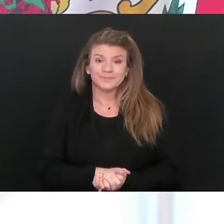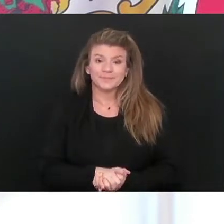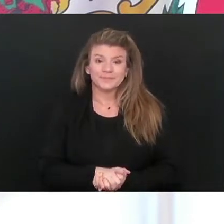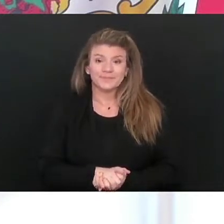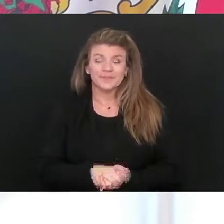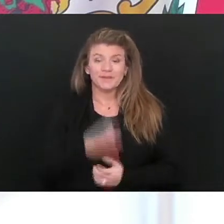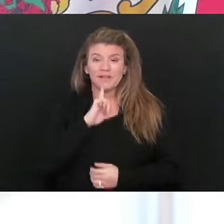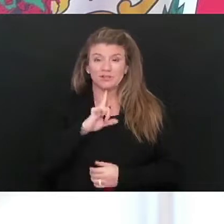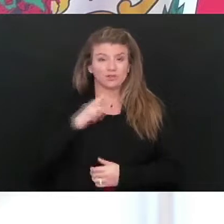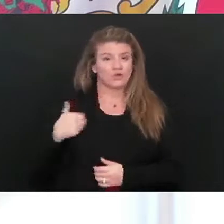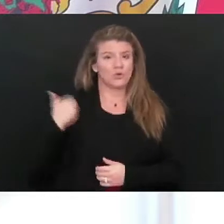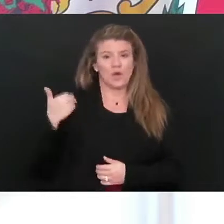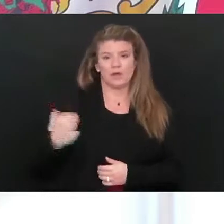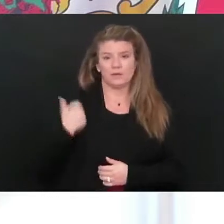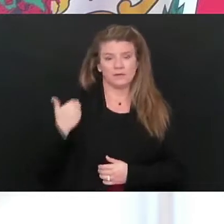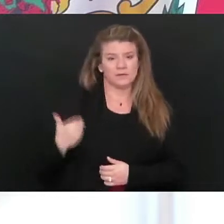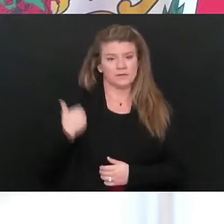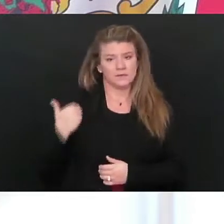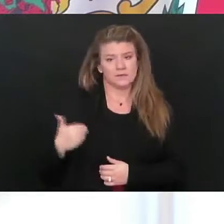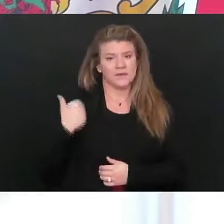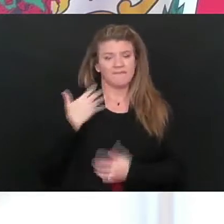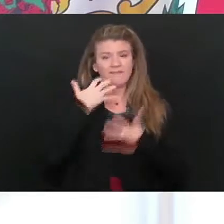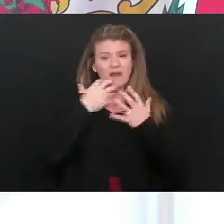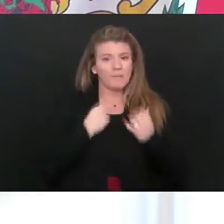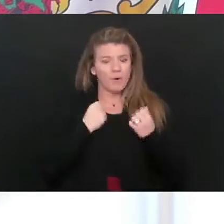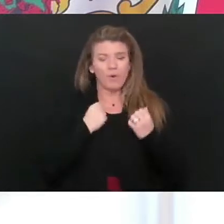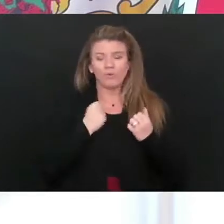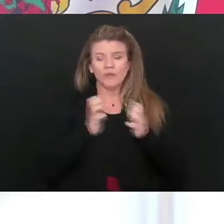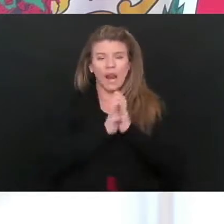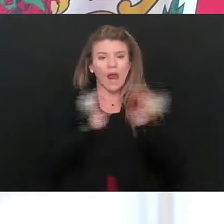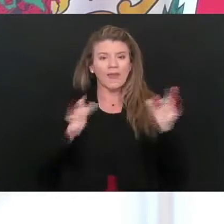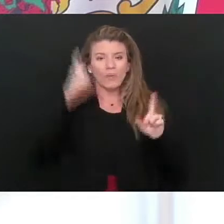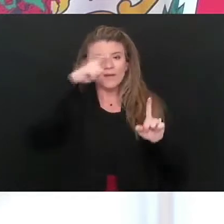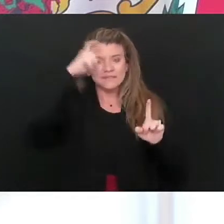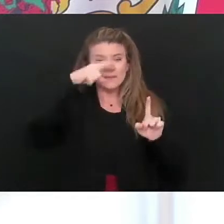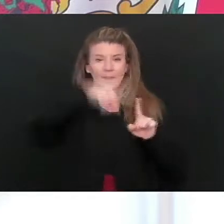Too young, too valuable, too much wisdom.